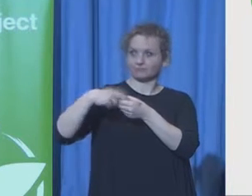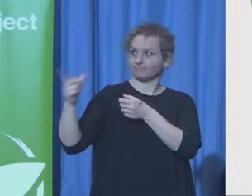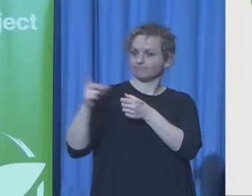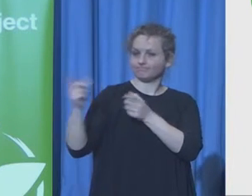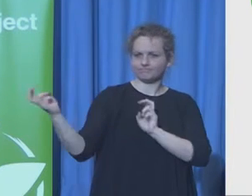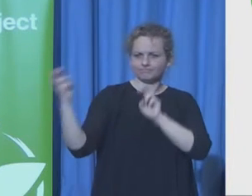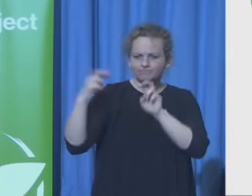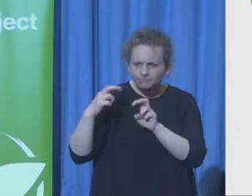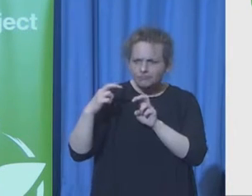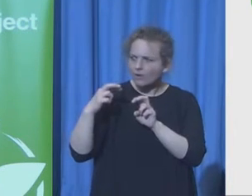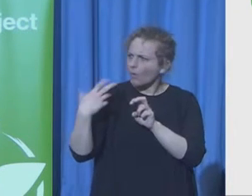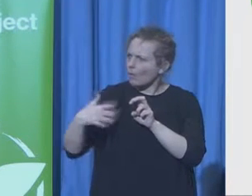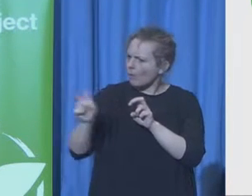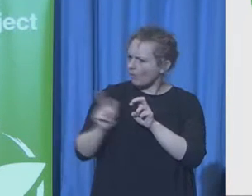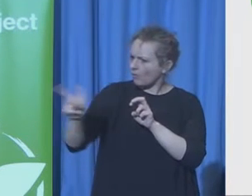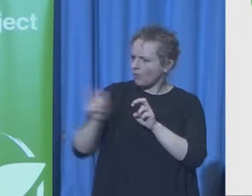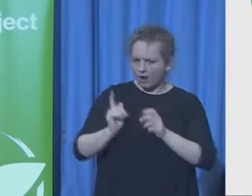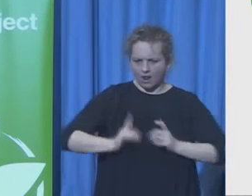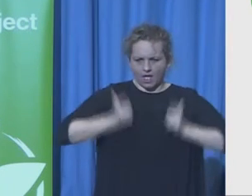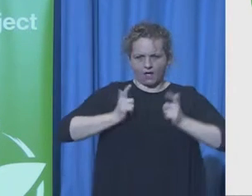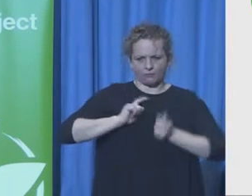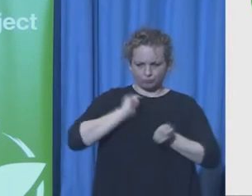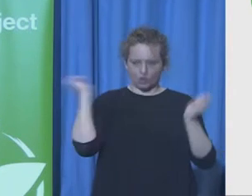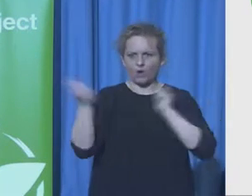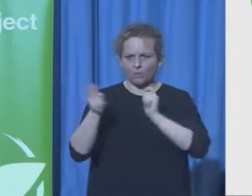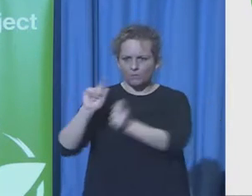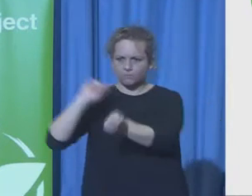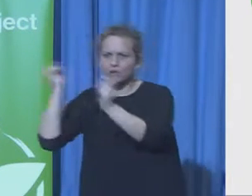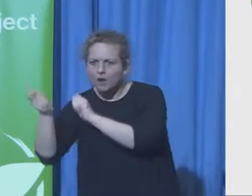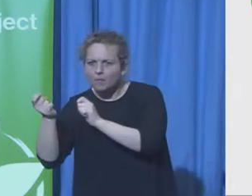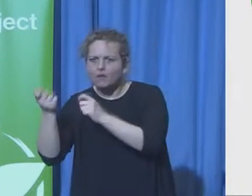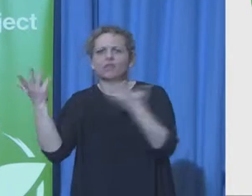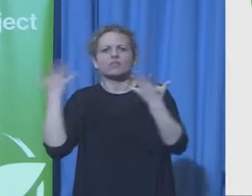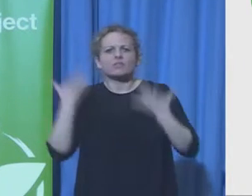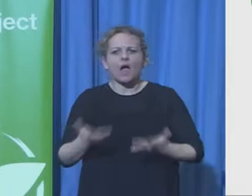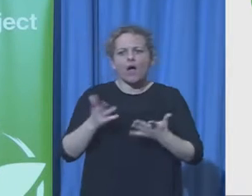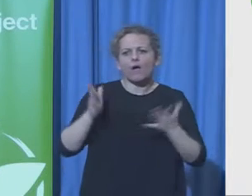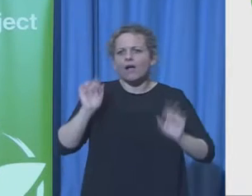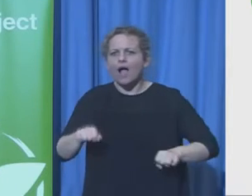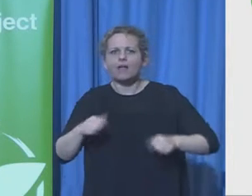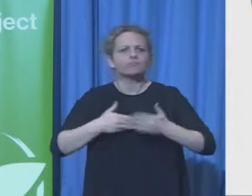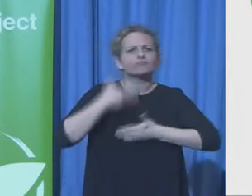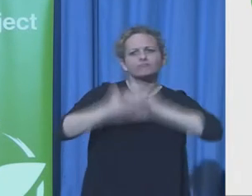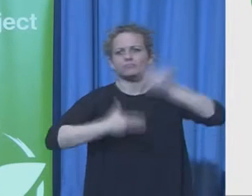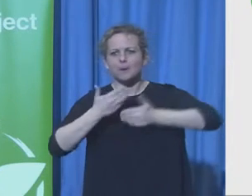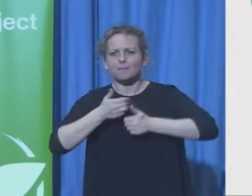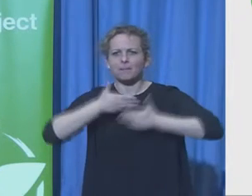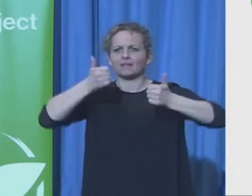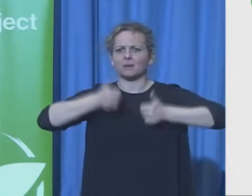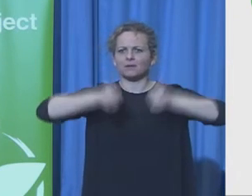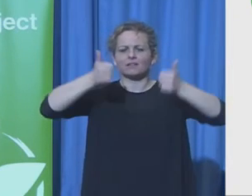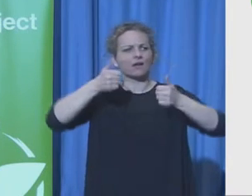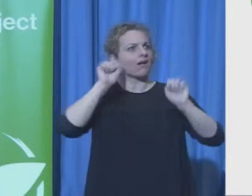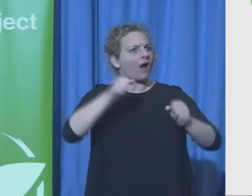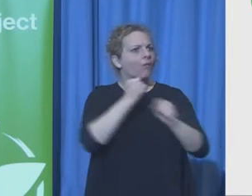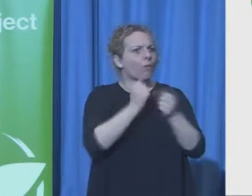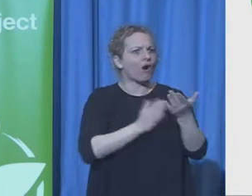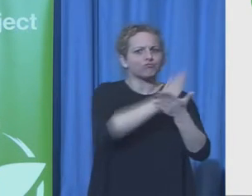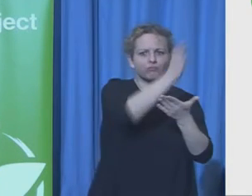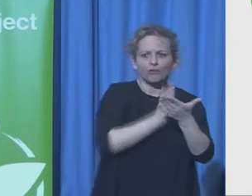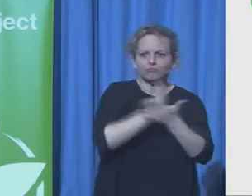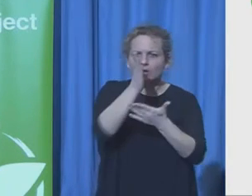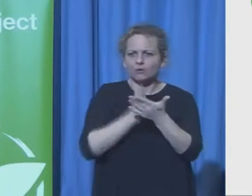it has enabled all of us to be even better at what we do by working really through how we work